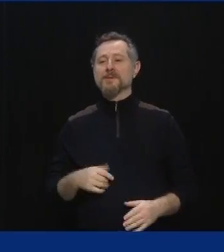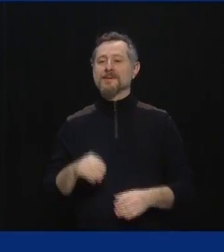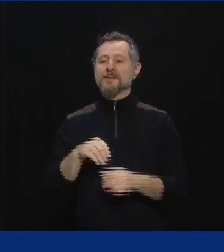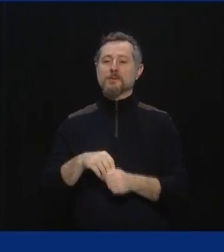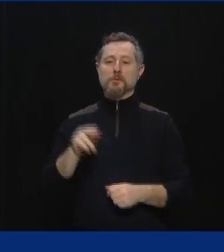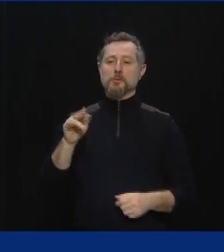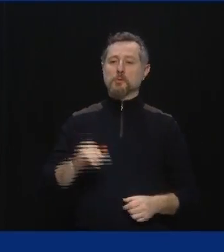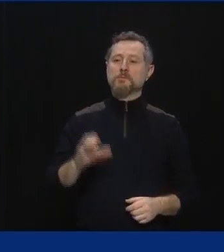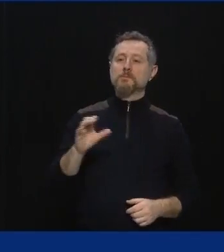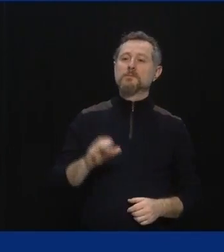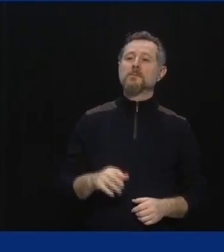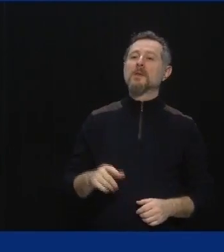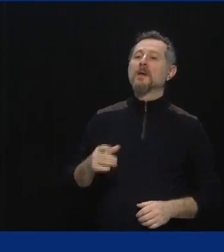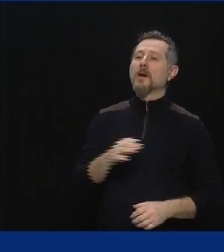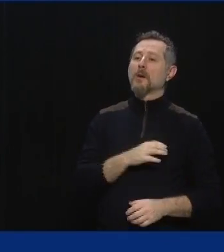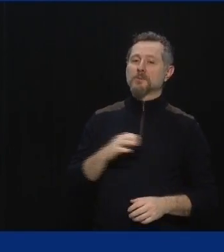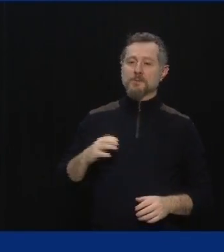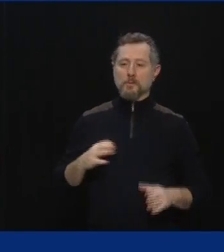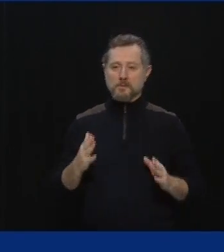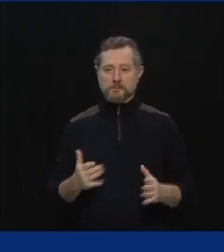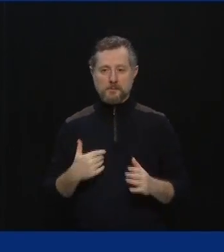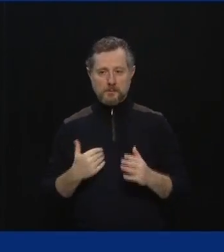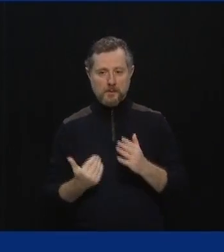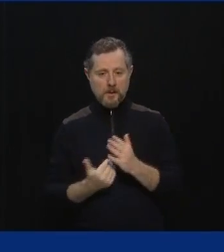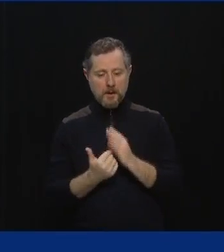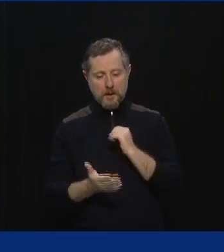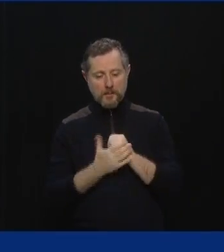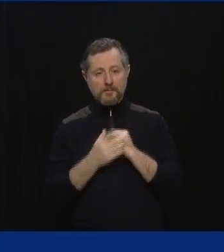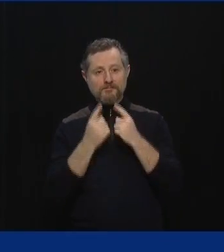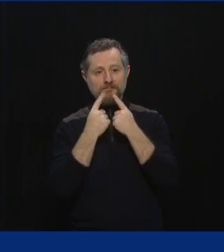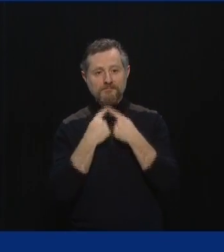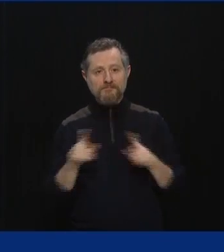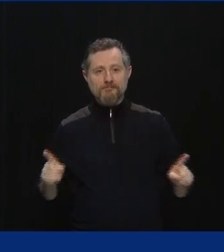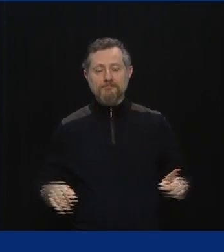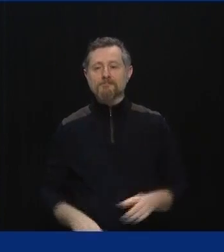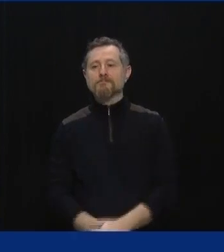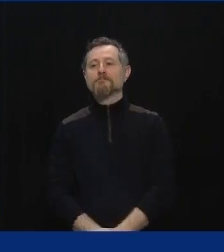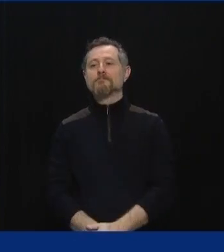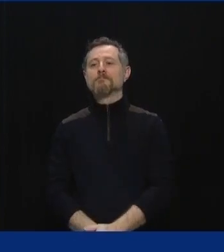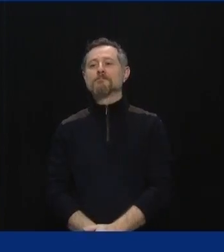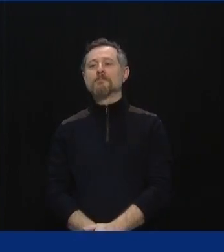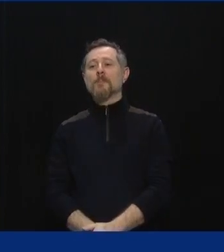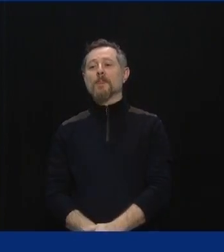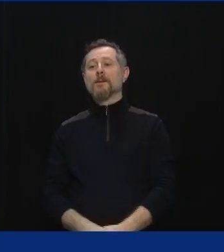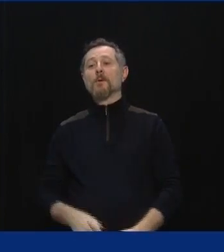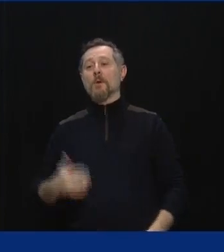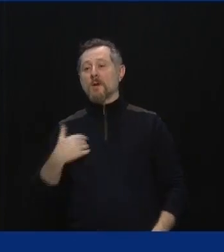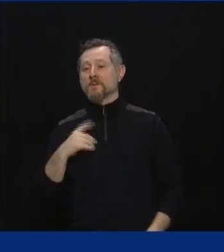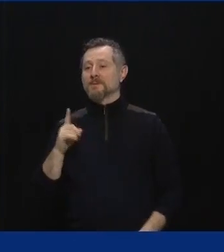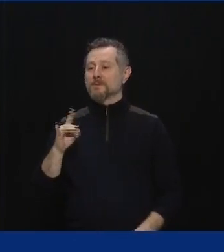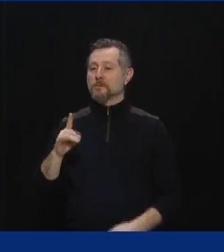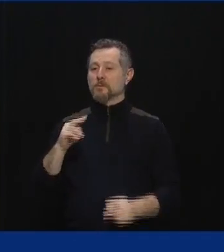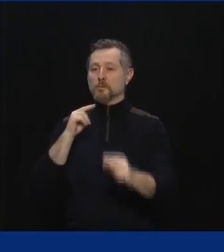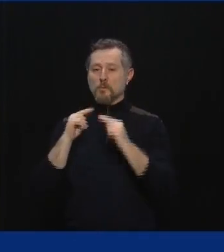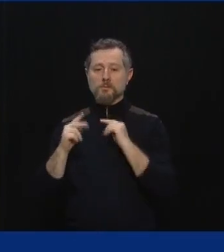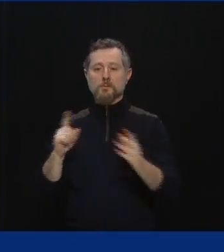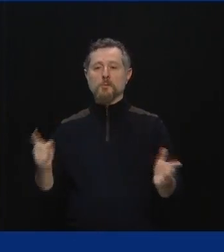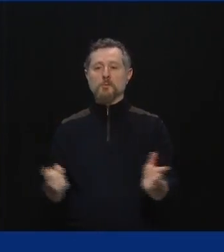in the city council, to get this done. We had to have someone because there was some negotiating that had to be done with the